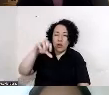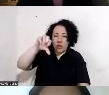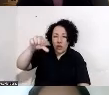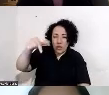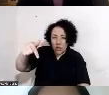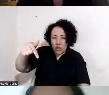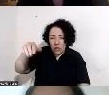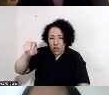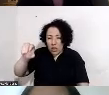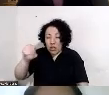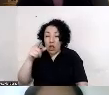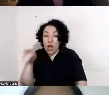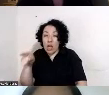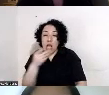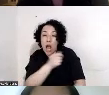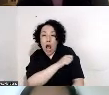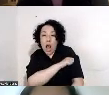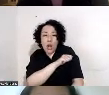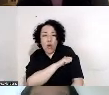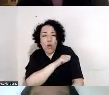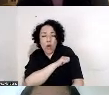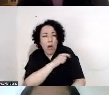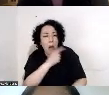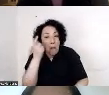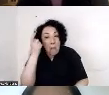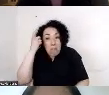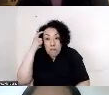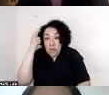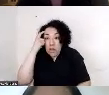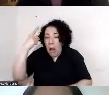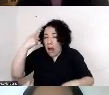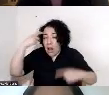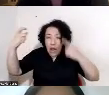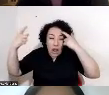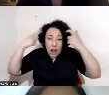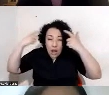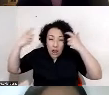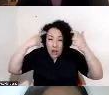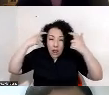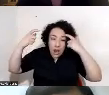alunos desenvolviam uma grande criatividade dentro de uma área de interesse.